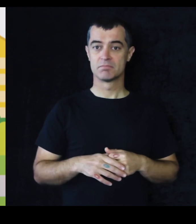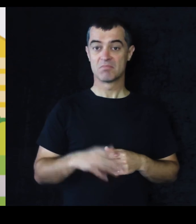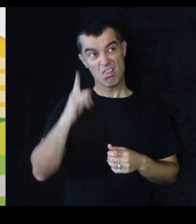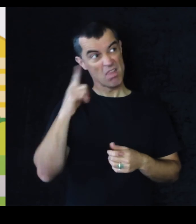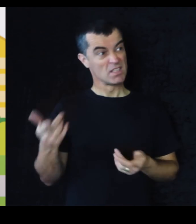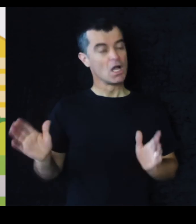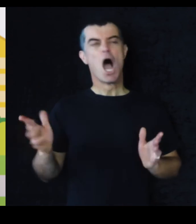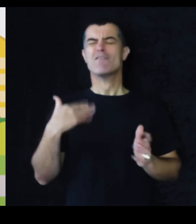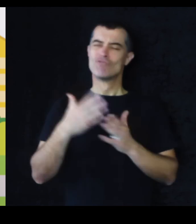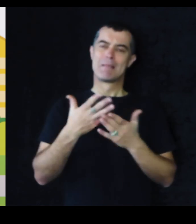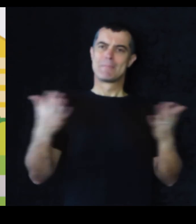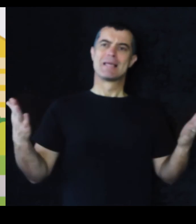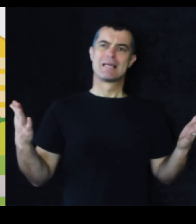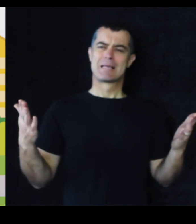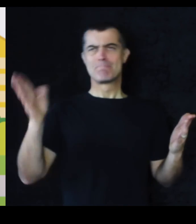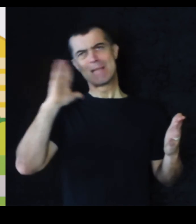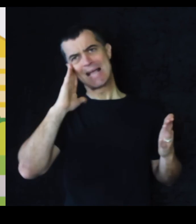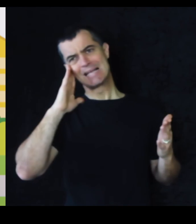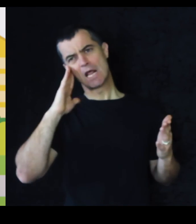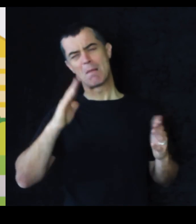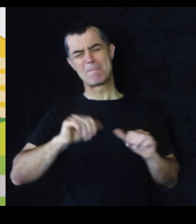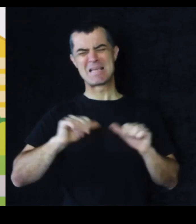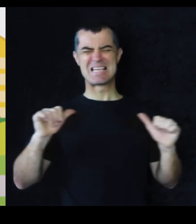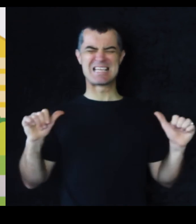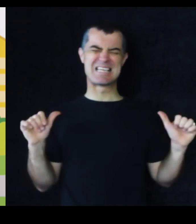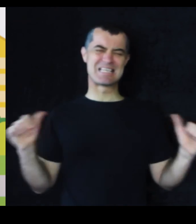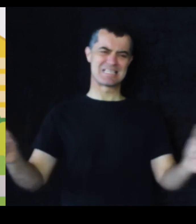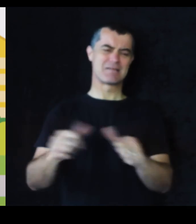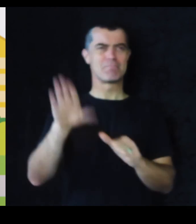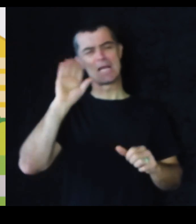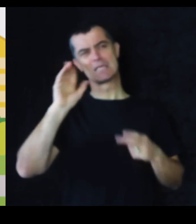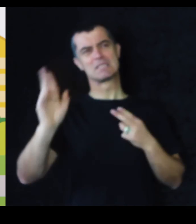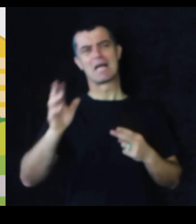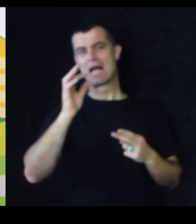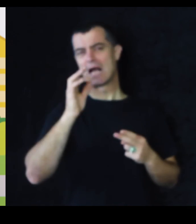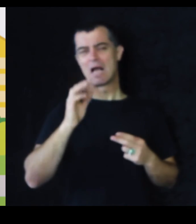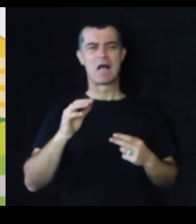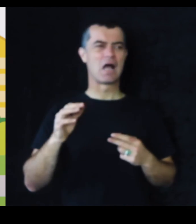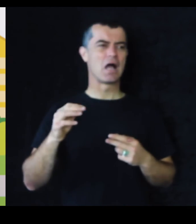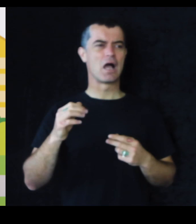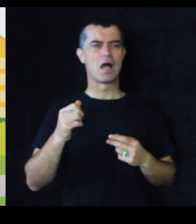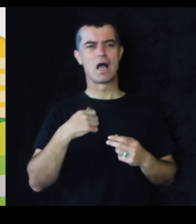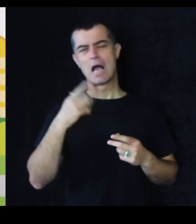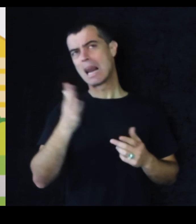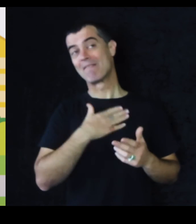it, I think. I've got a really big bed. I really like a great big bed. You know what I mean? Like a little tiny bed. Mind you, I